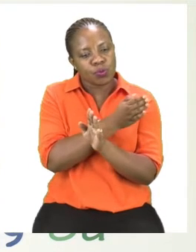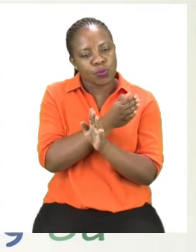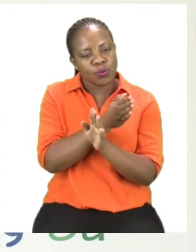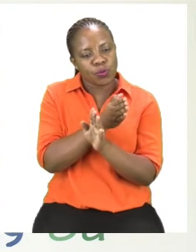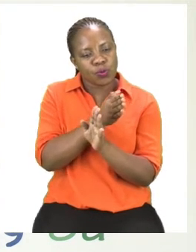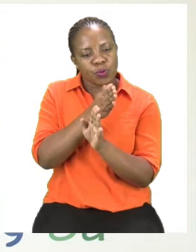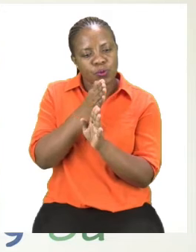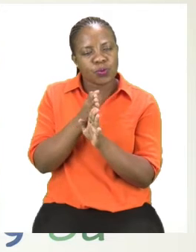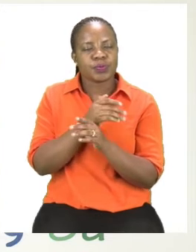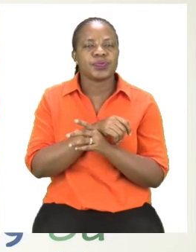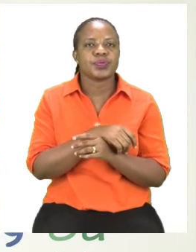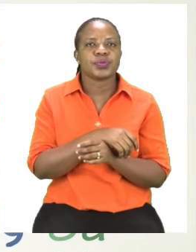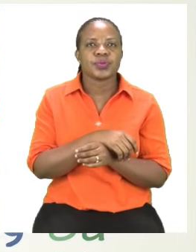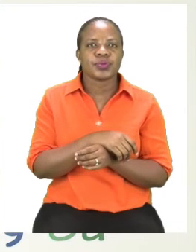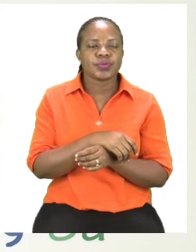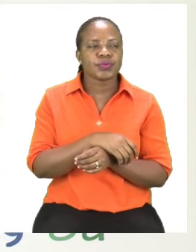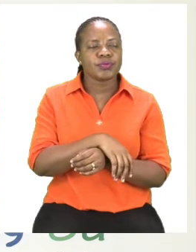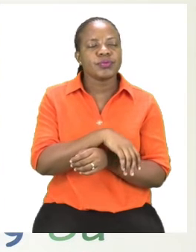see.